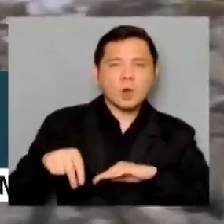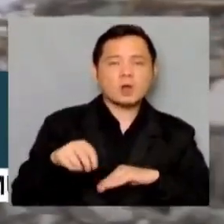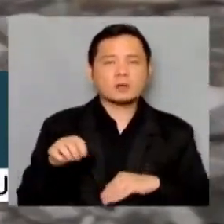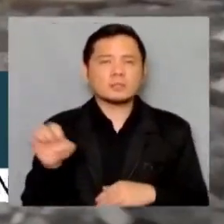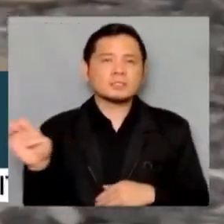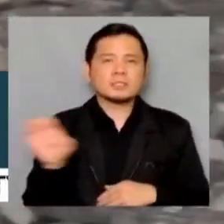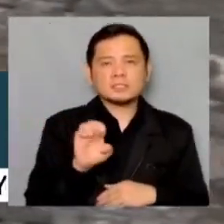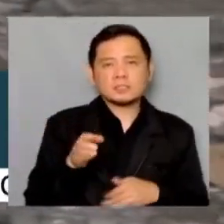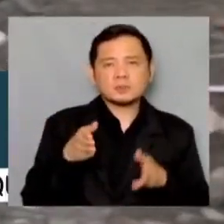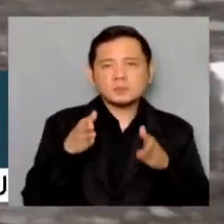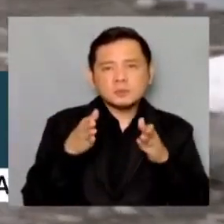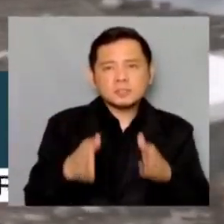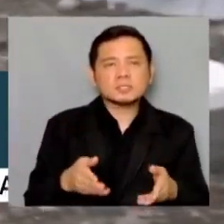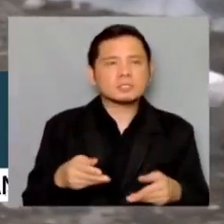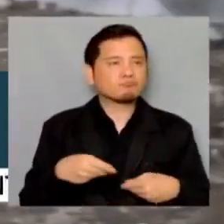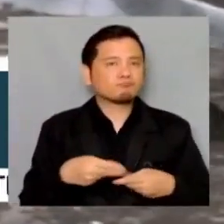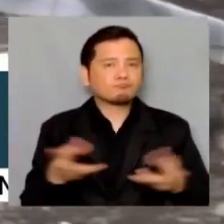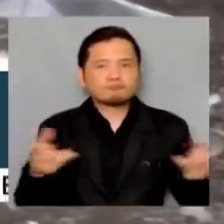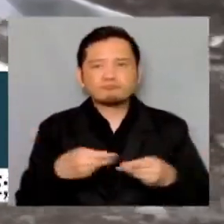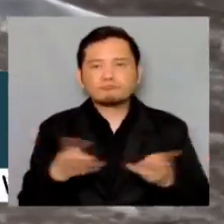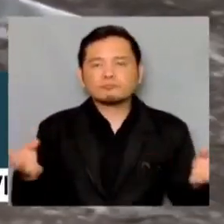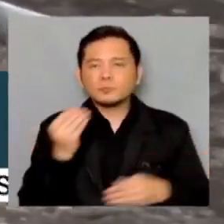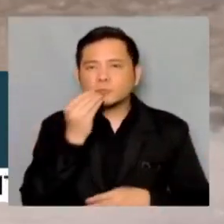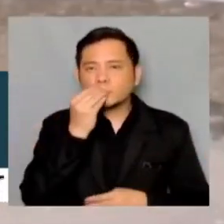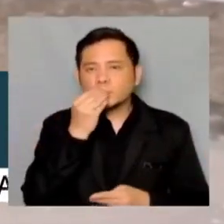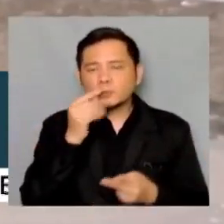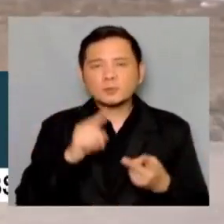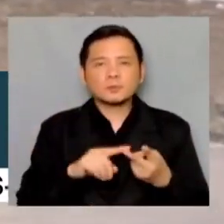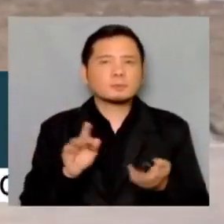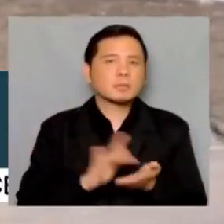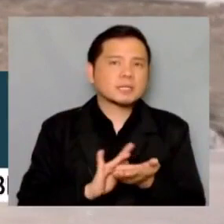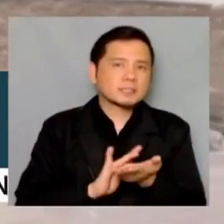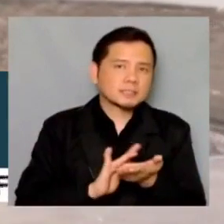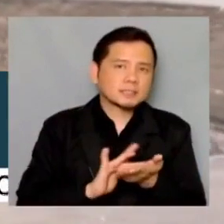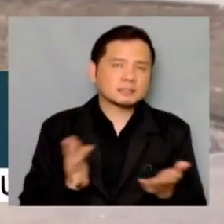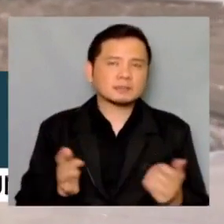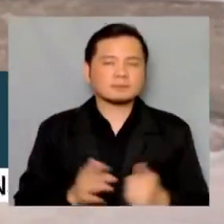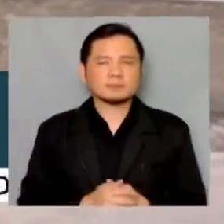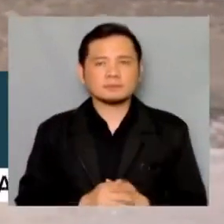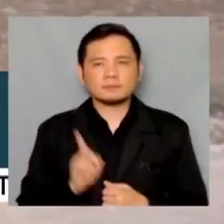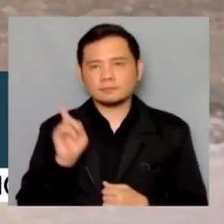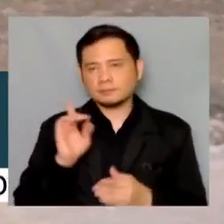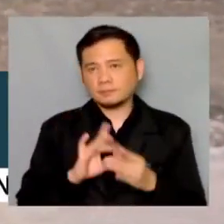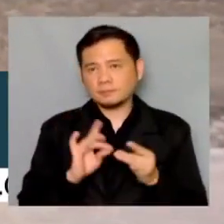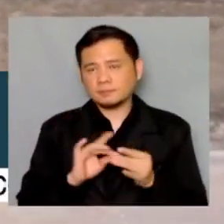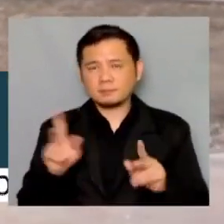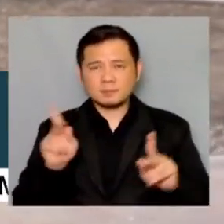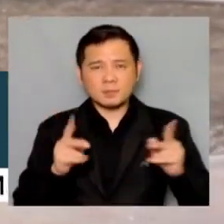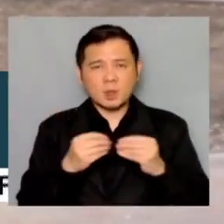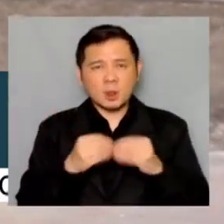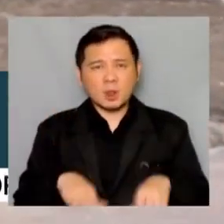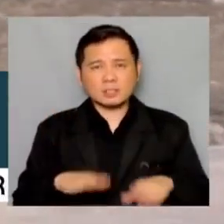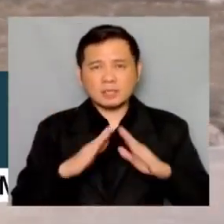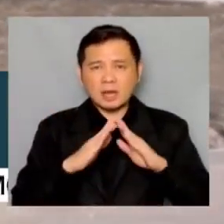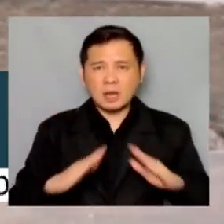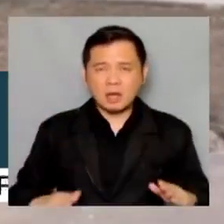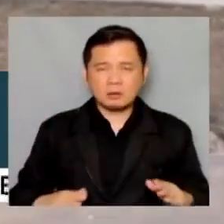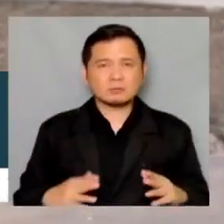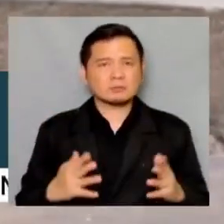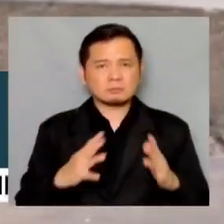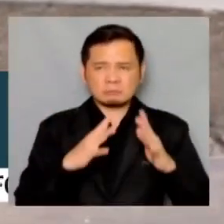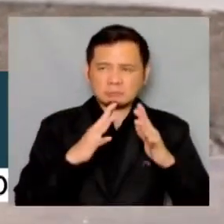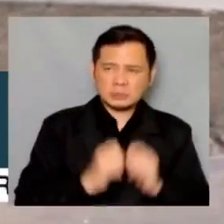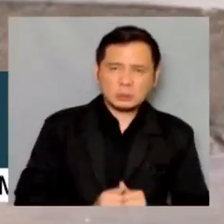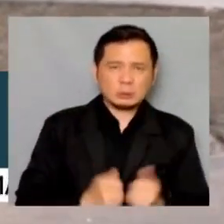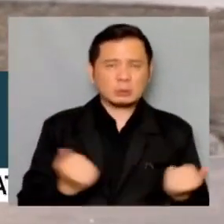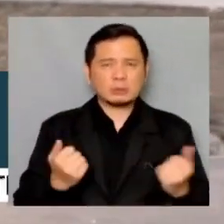Kharazont, they hand out food and medicine to those who remain. People lost their homes, their flats. Many were hit by bombs, by